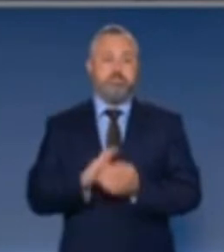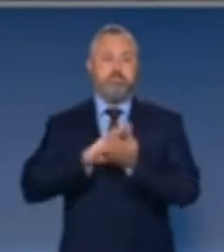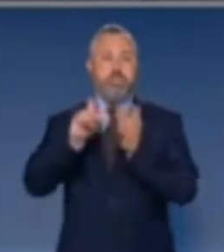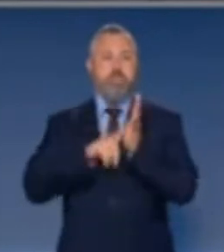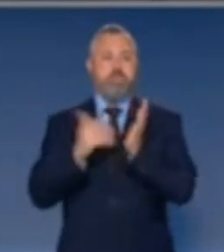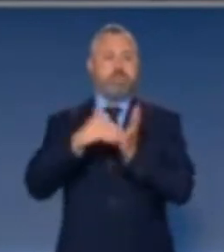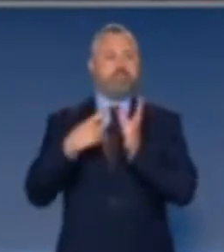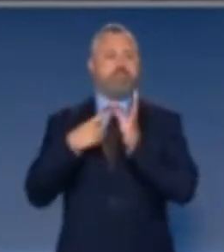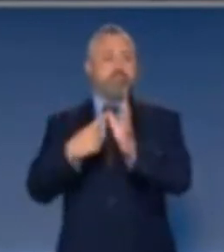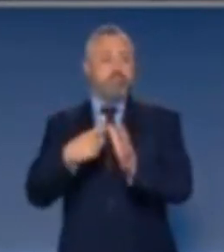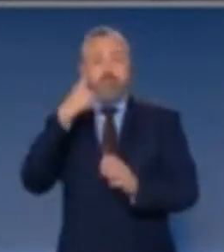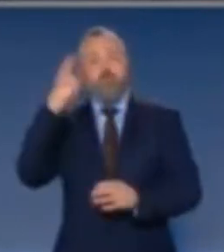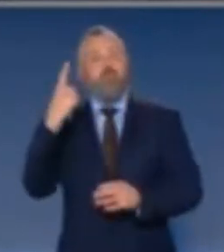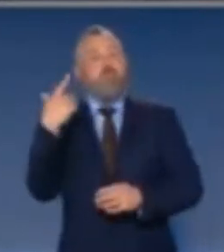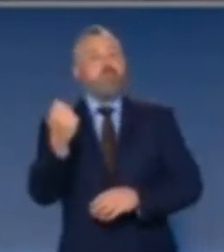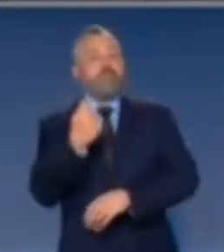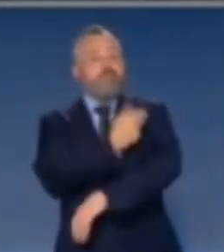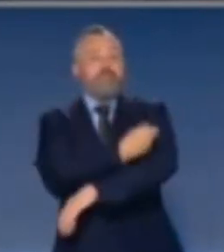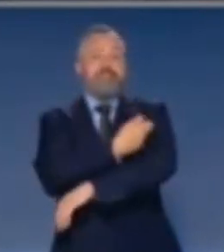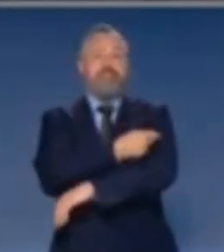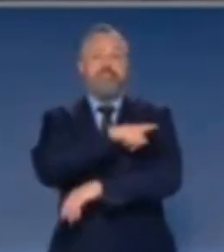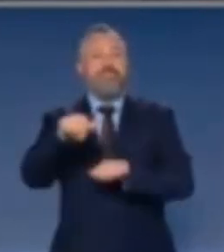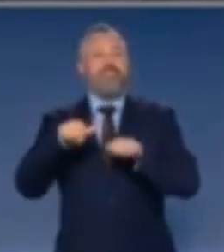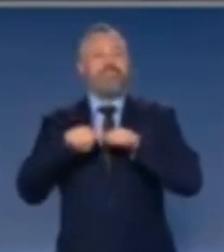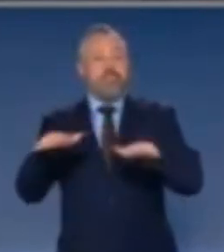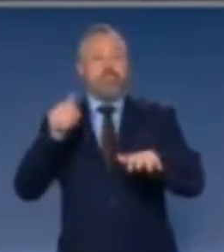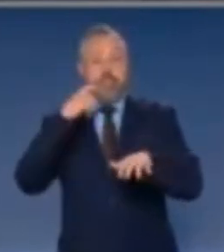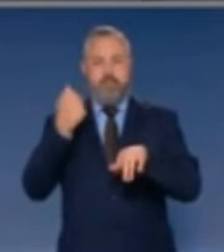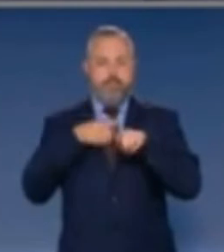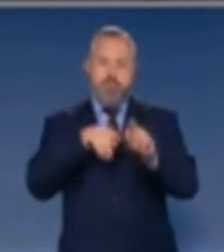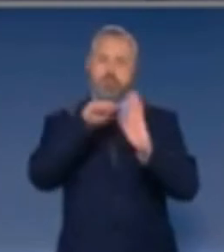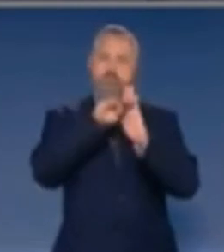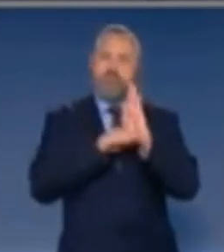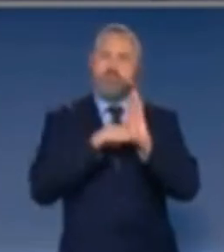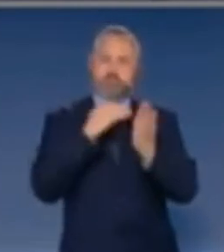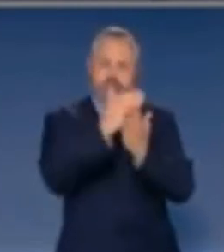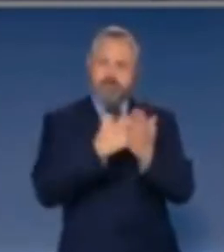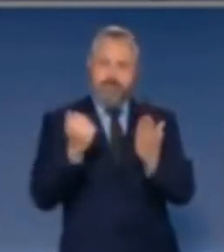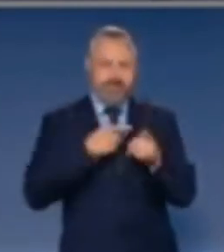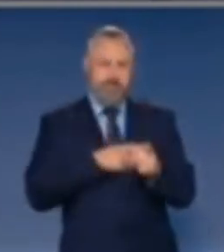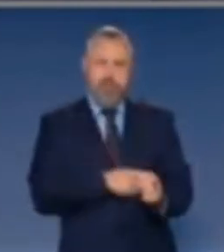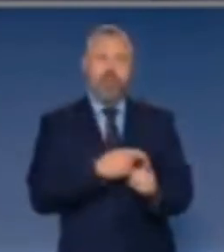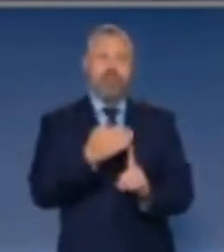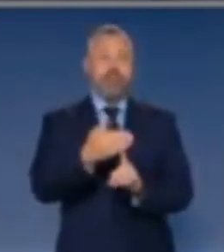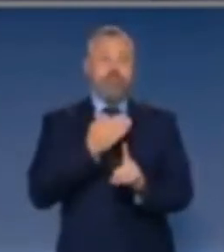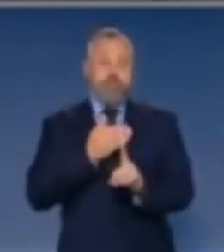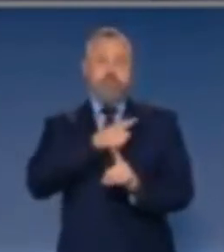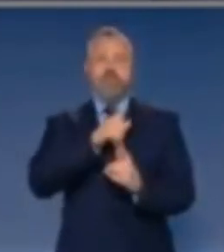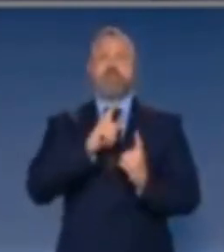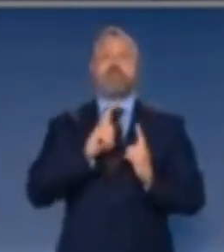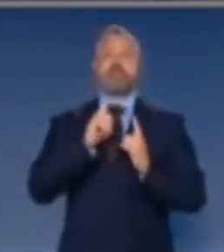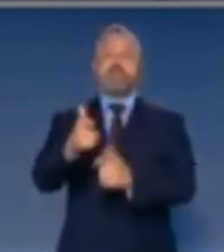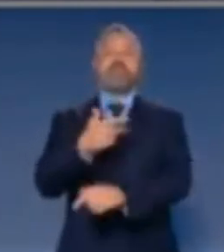standard operating procedures, which they require their staff to work through before they're going out and administering the vaccine